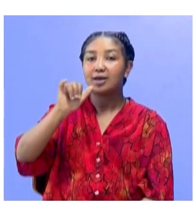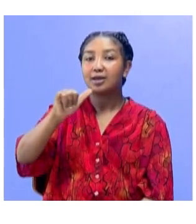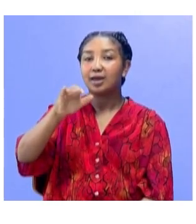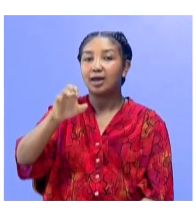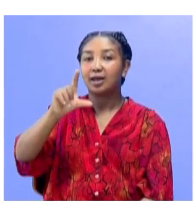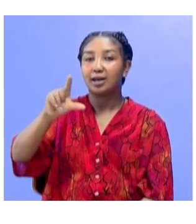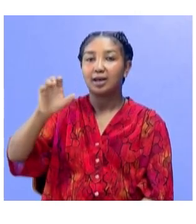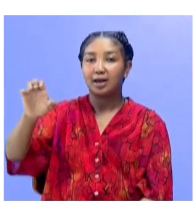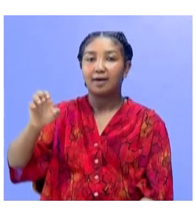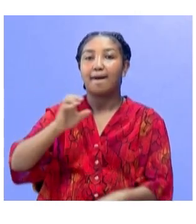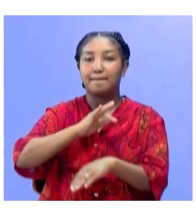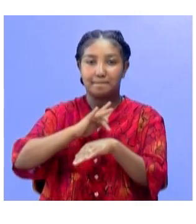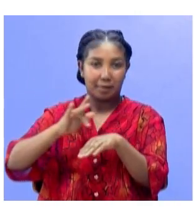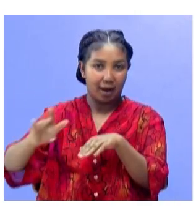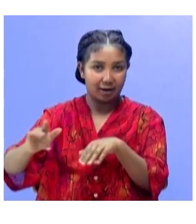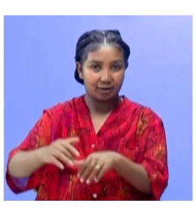blank